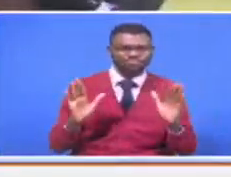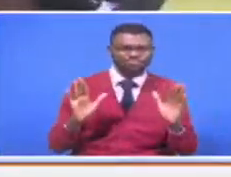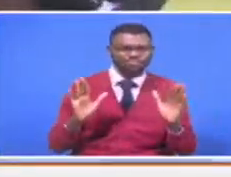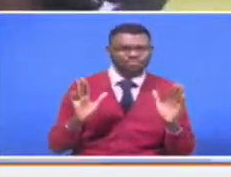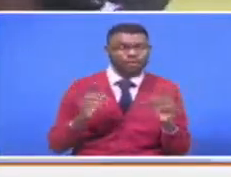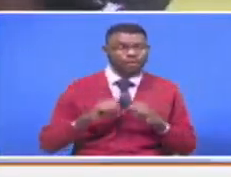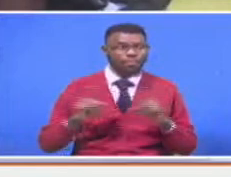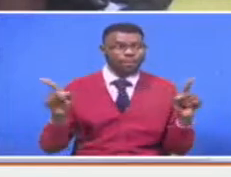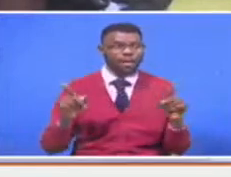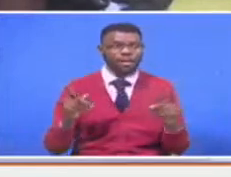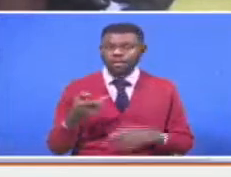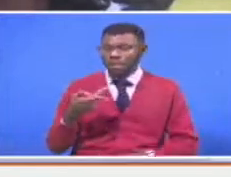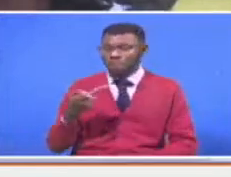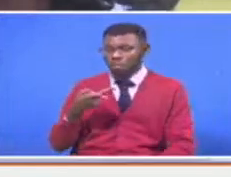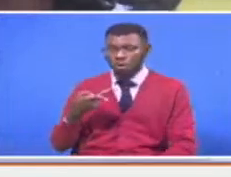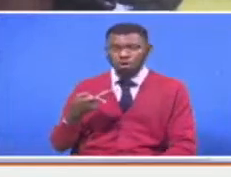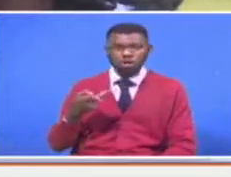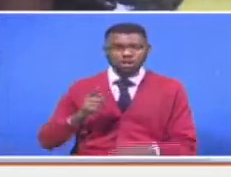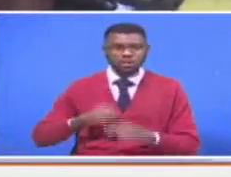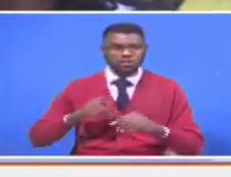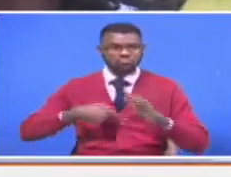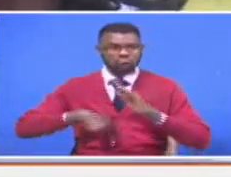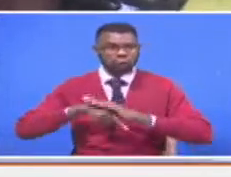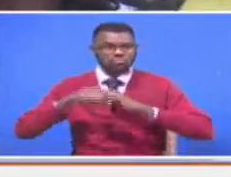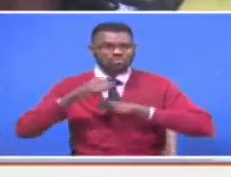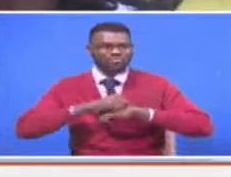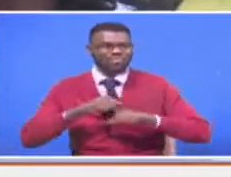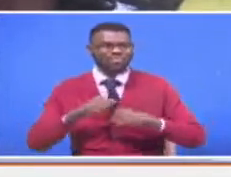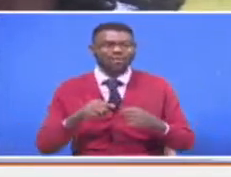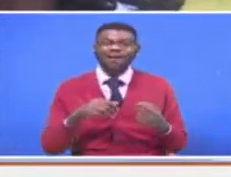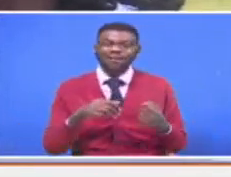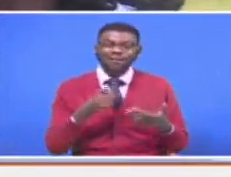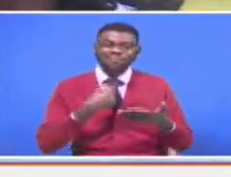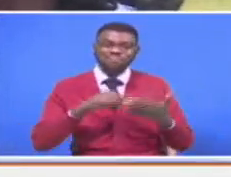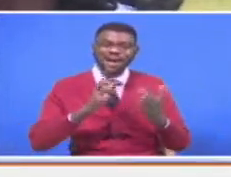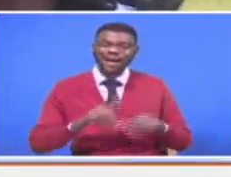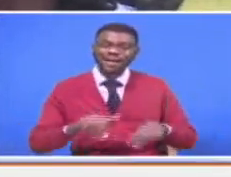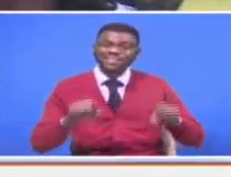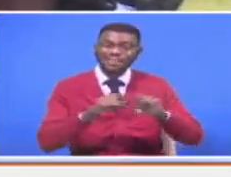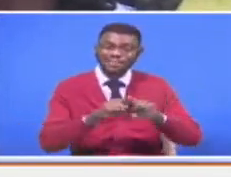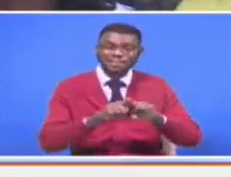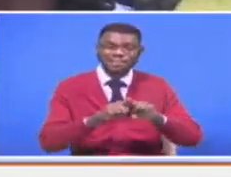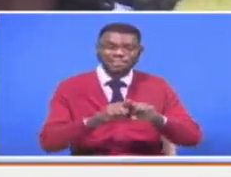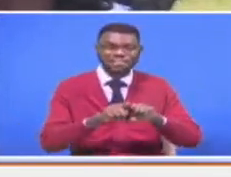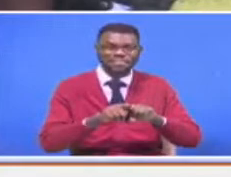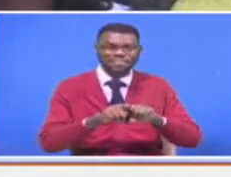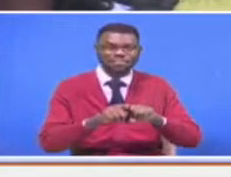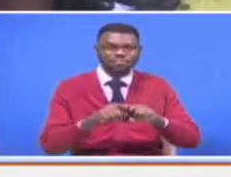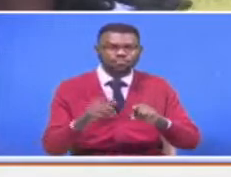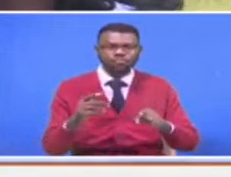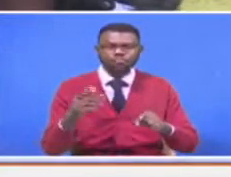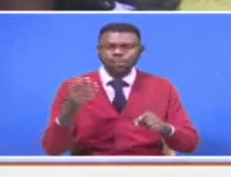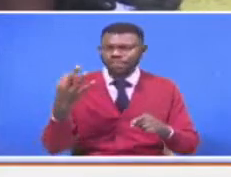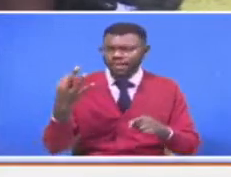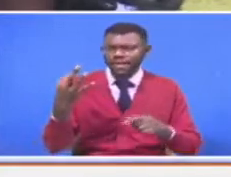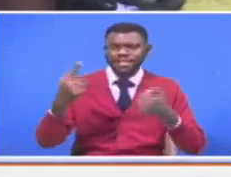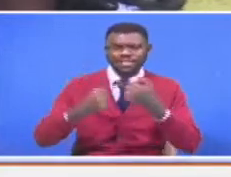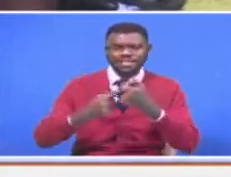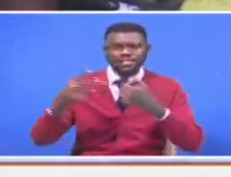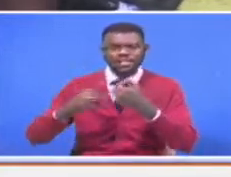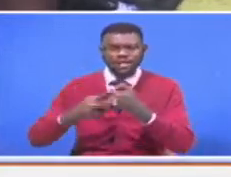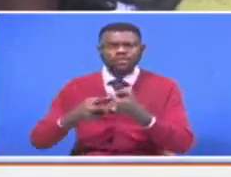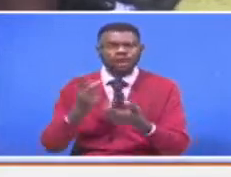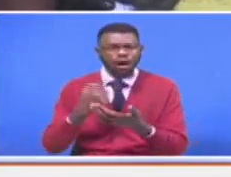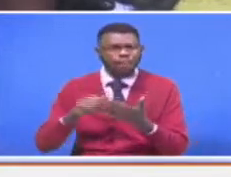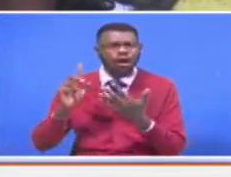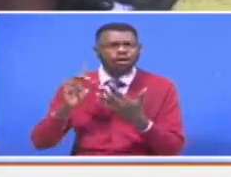wangu, tukiwa primary school, tulipata at the same grade, tulipata 367. Marks at high